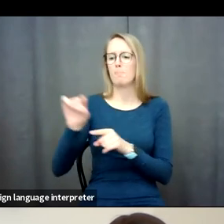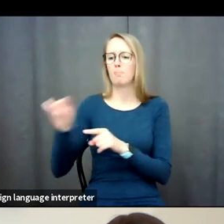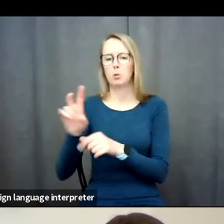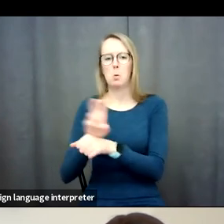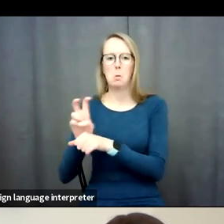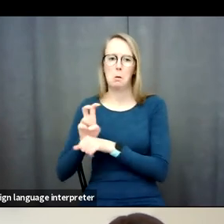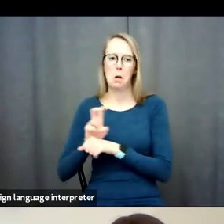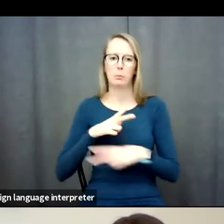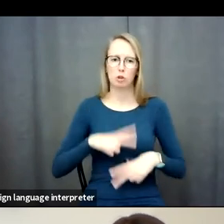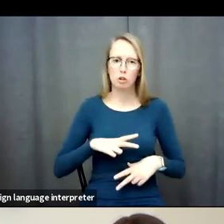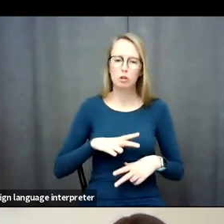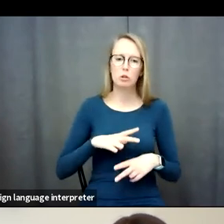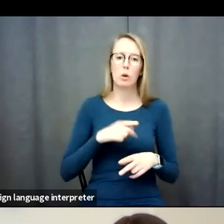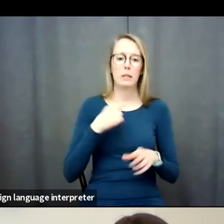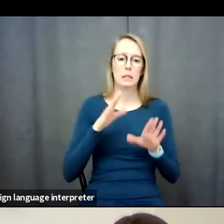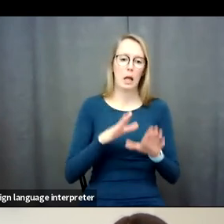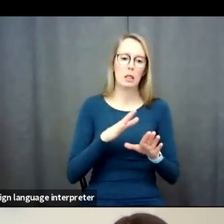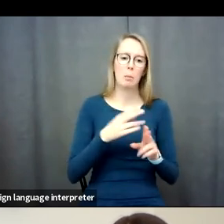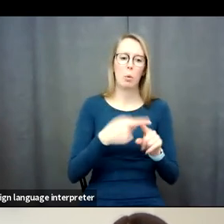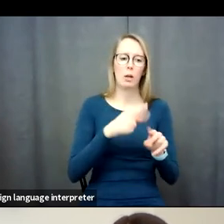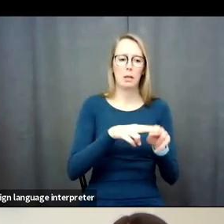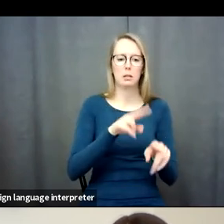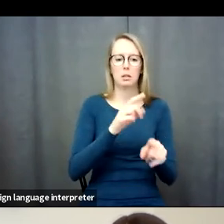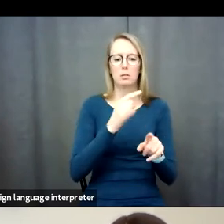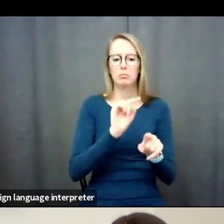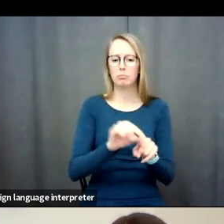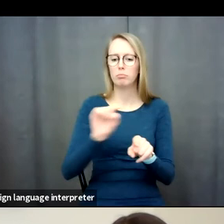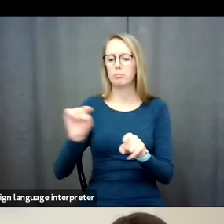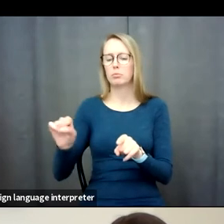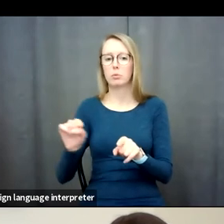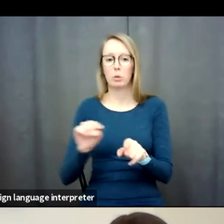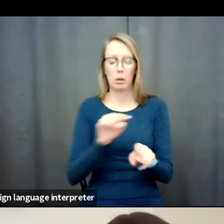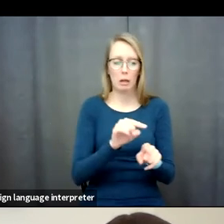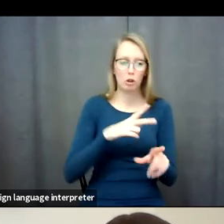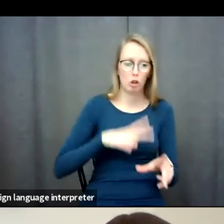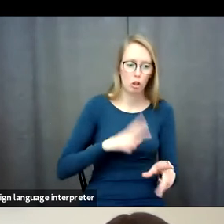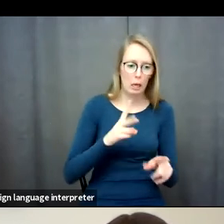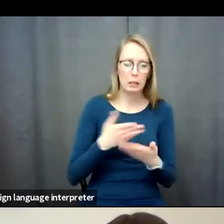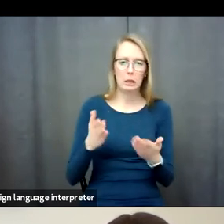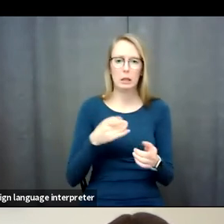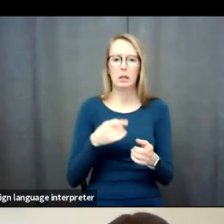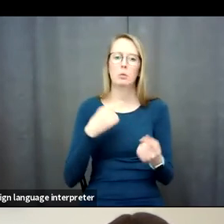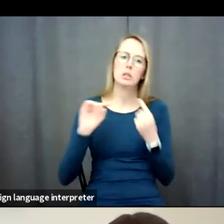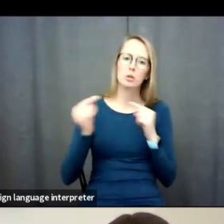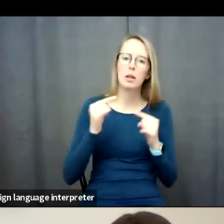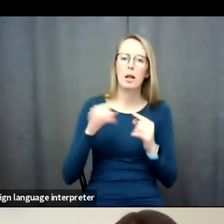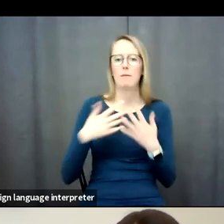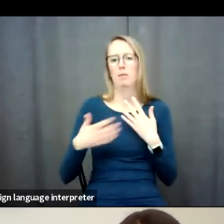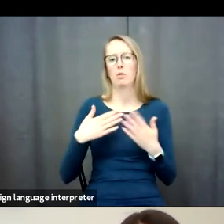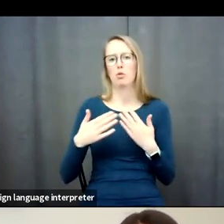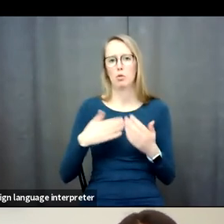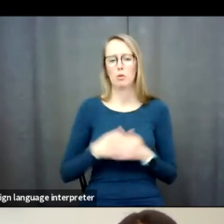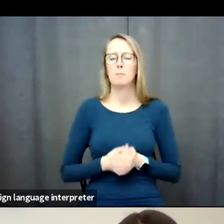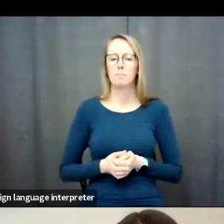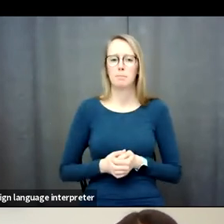at every place to talk about if it was or if it was not a safe place and why.